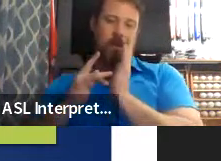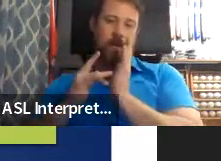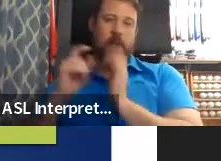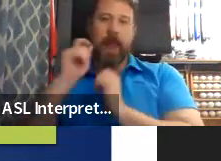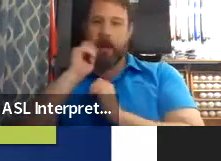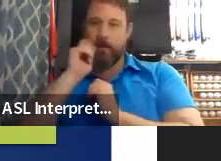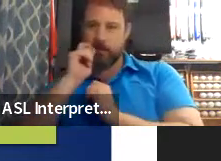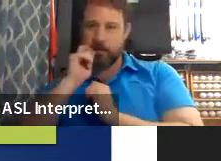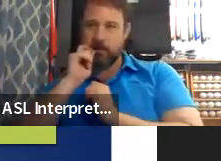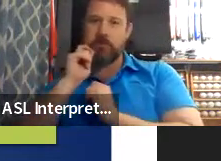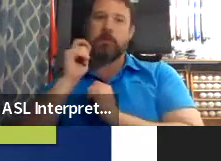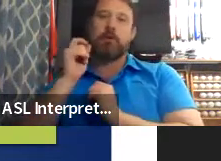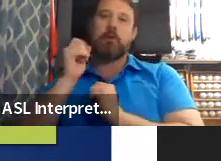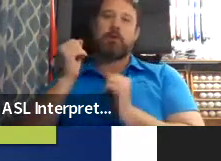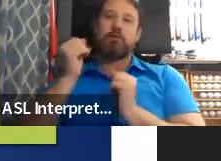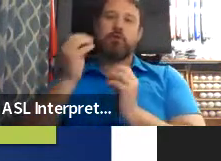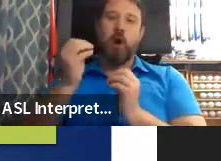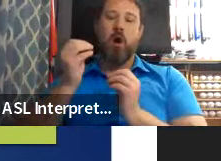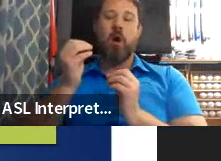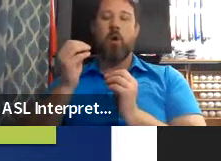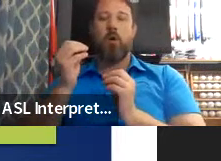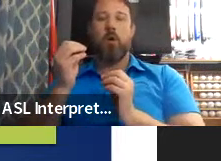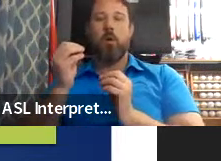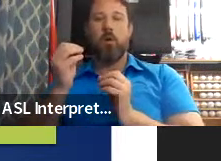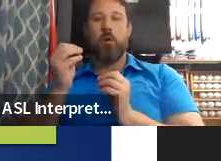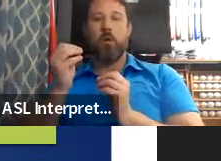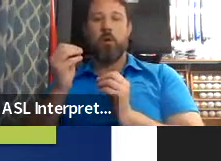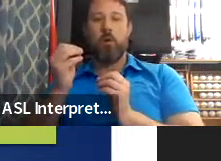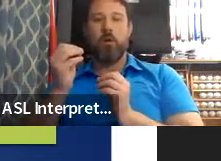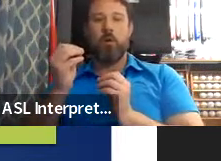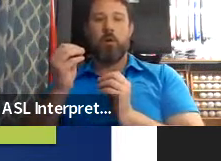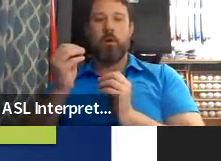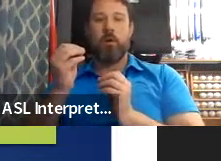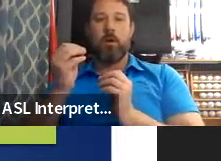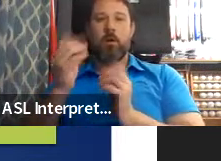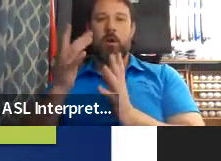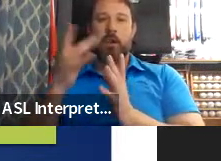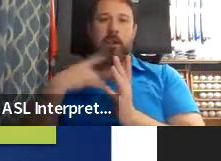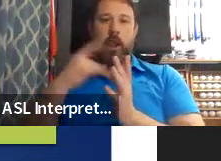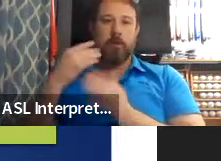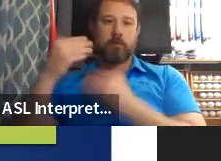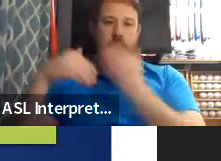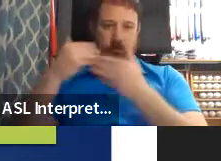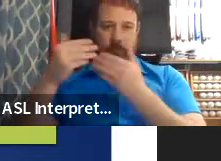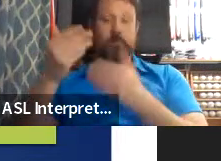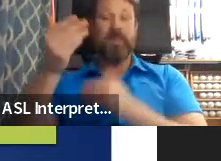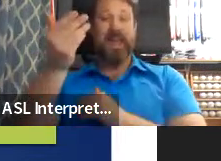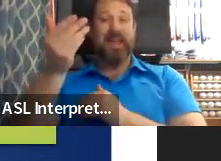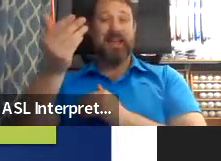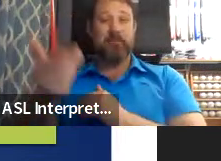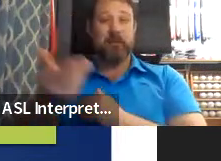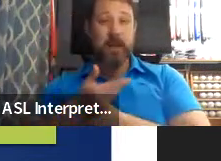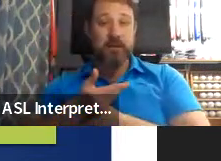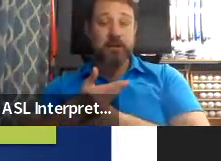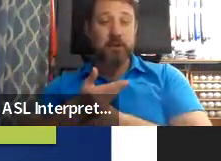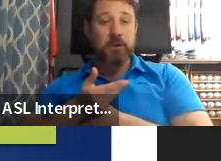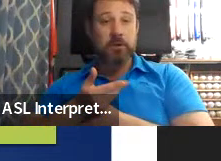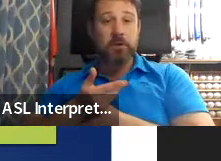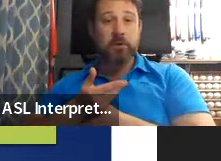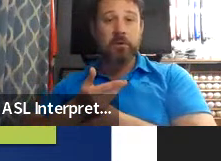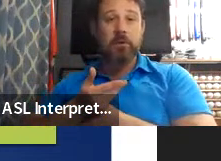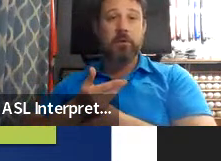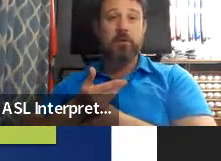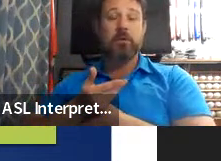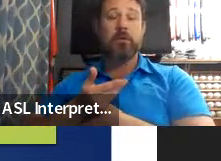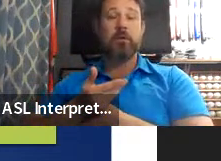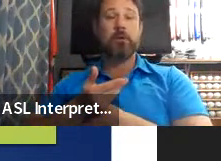cannabis. So what I would like to do is wrap up first with an invitation for any of